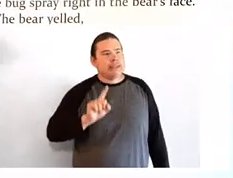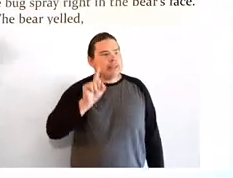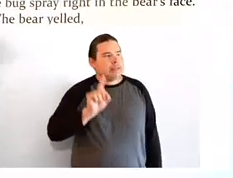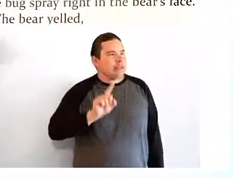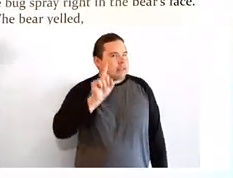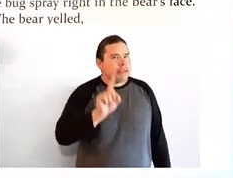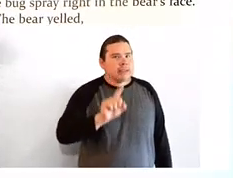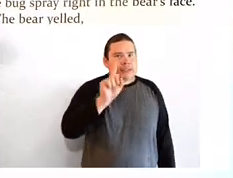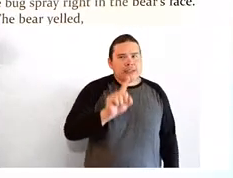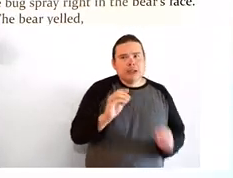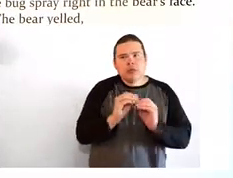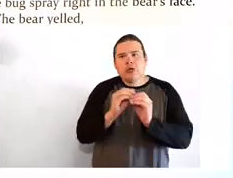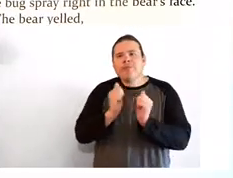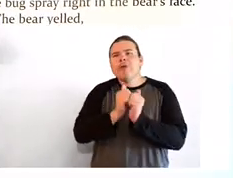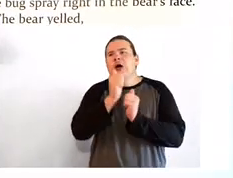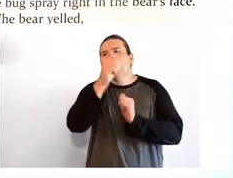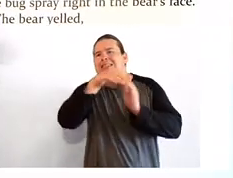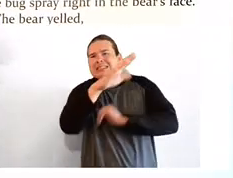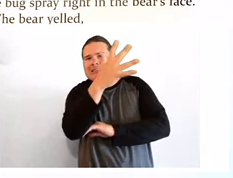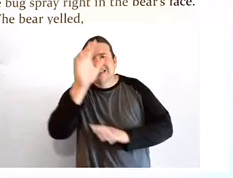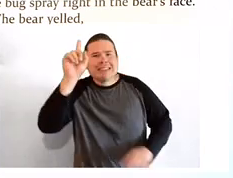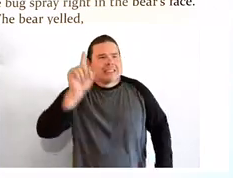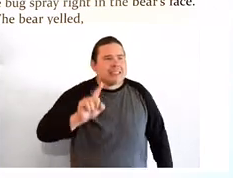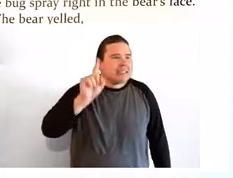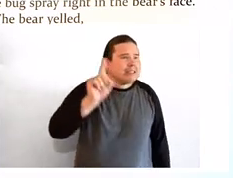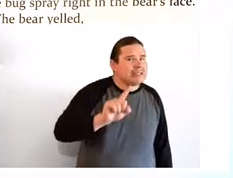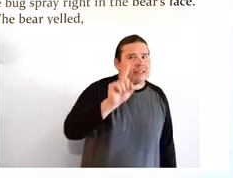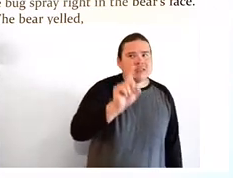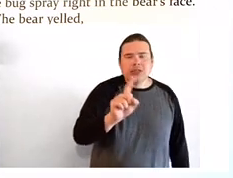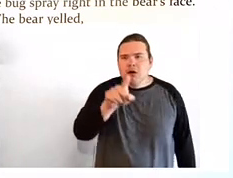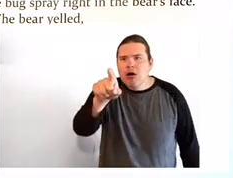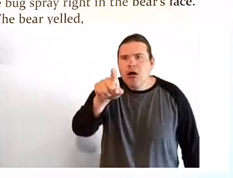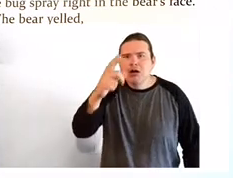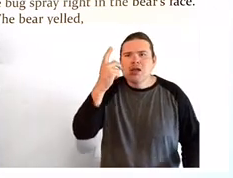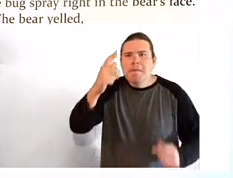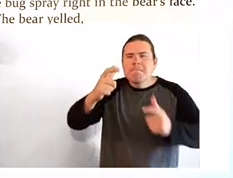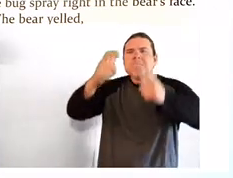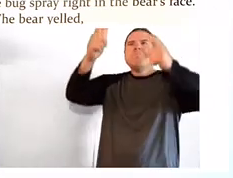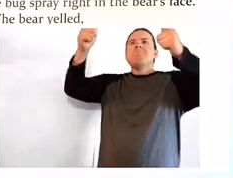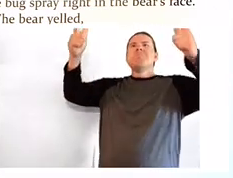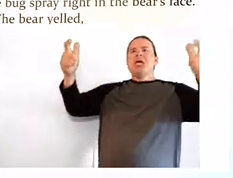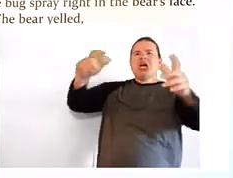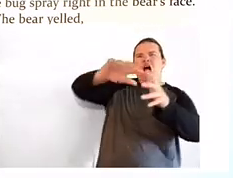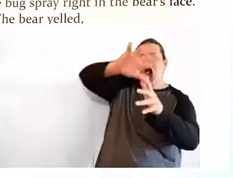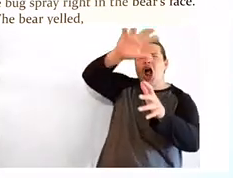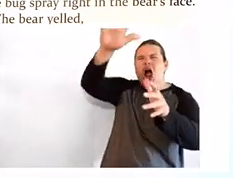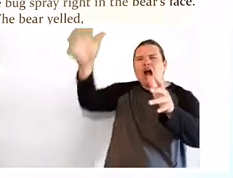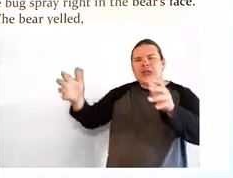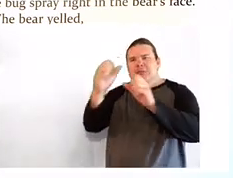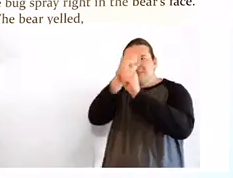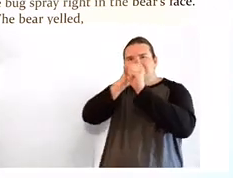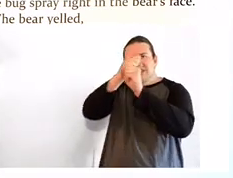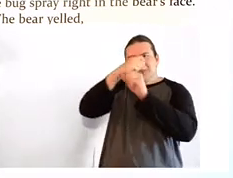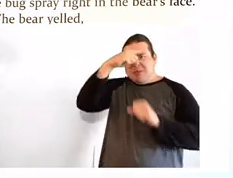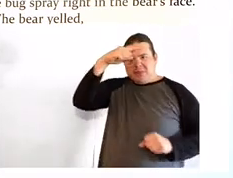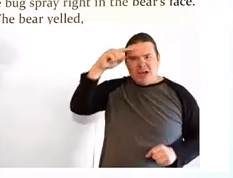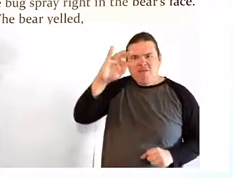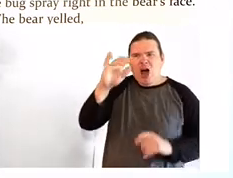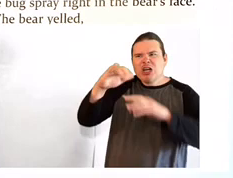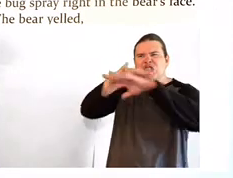Helen walked some more, and she came into a bigger pile of black flies and mosquitoes. From underneath, something was